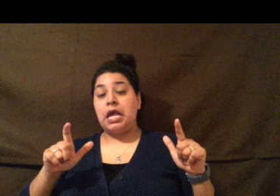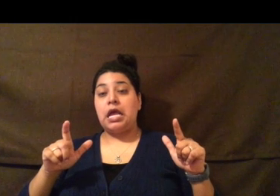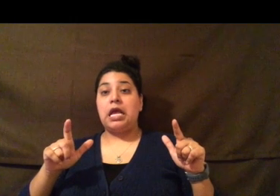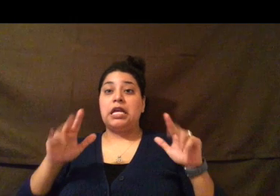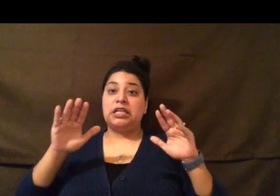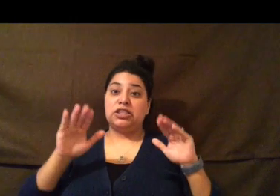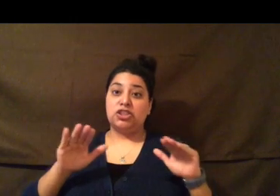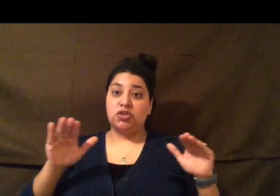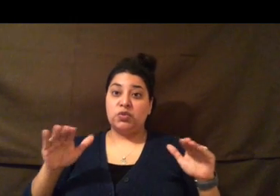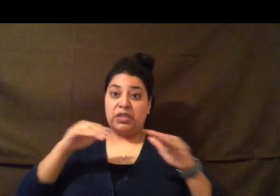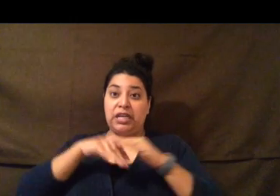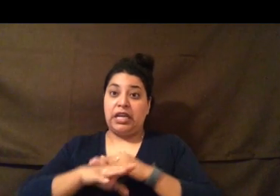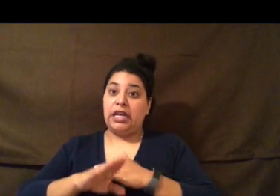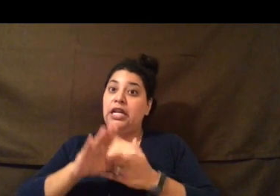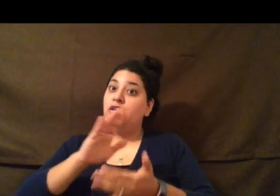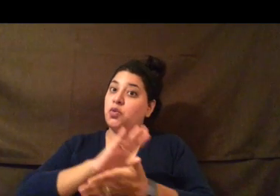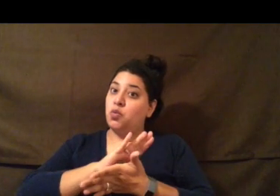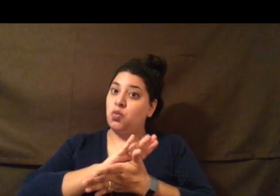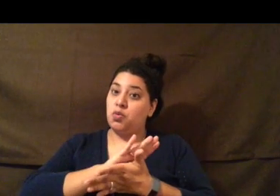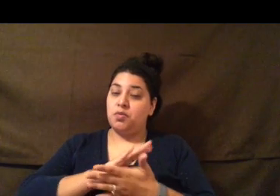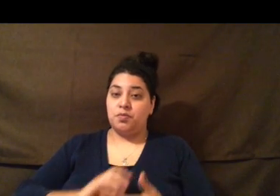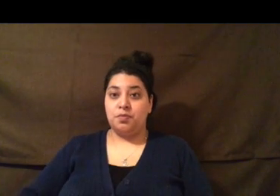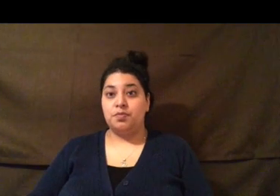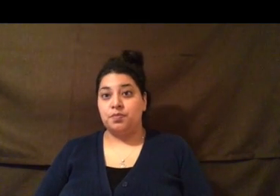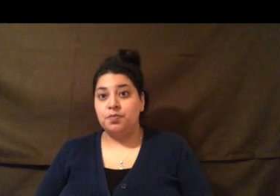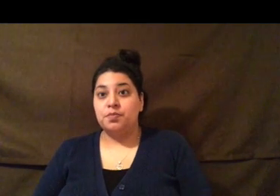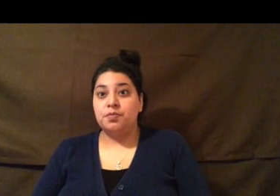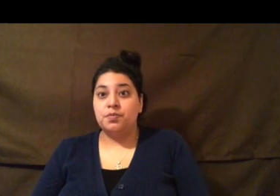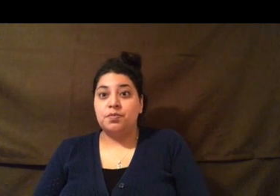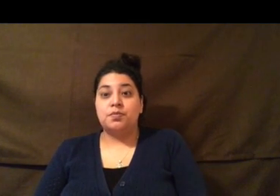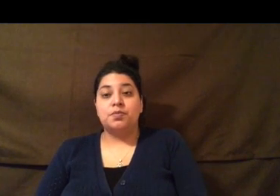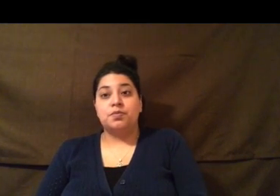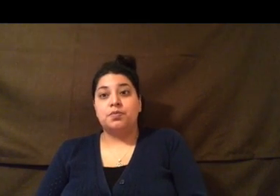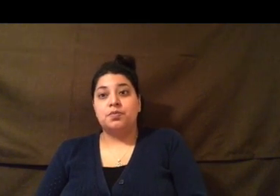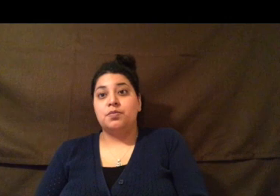big kids in the school.